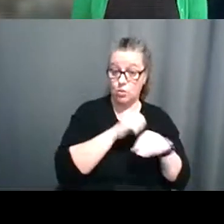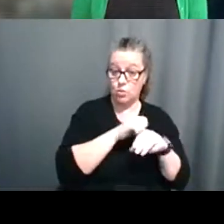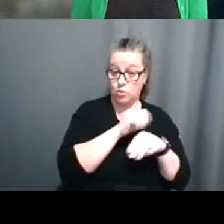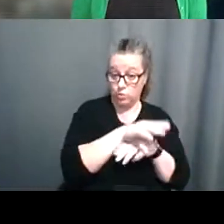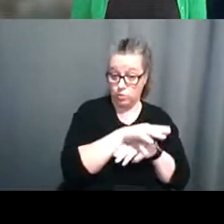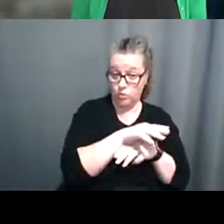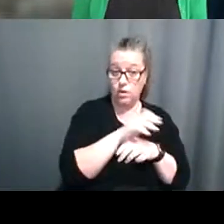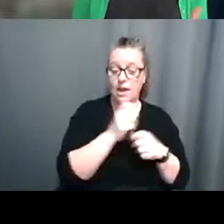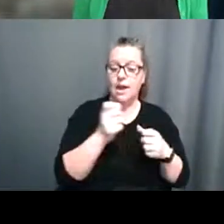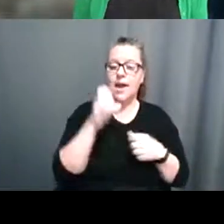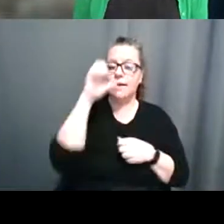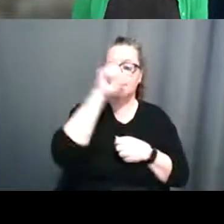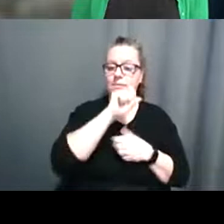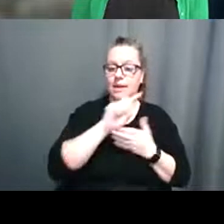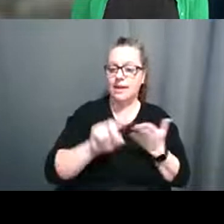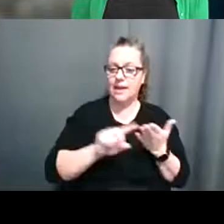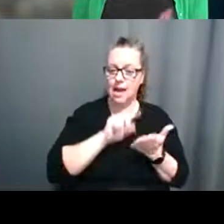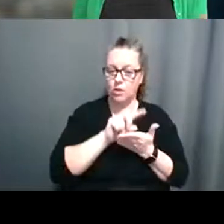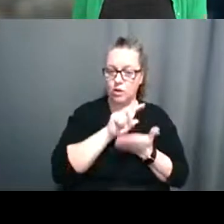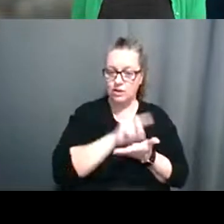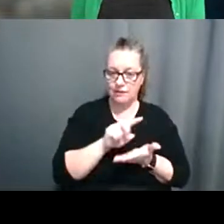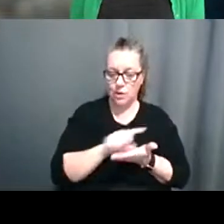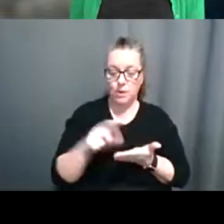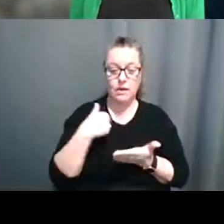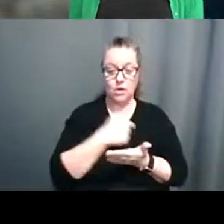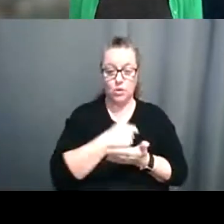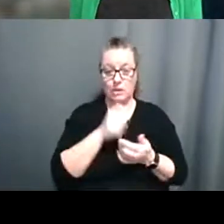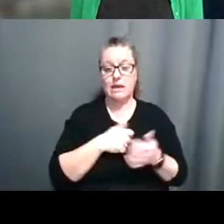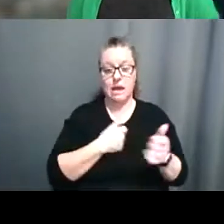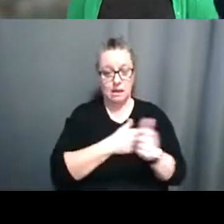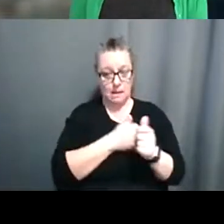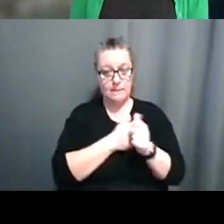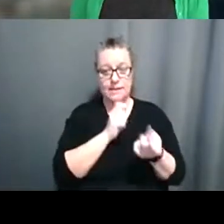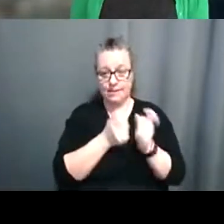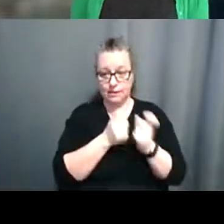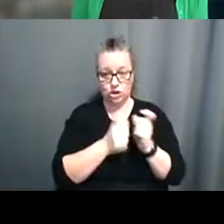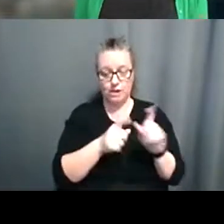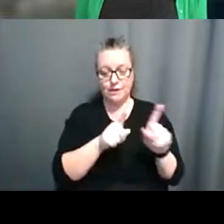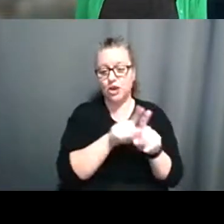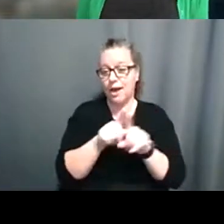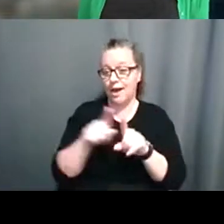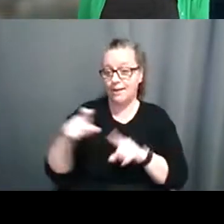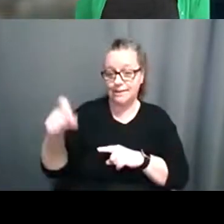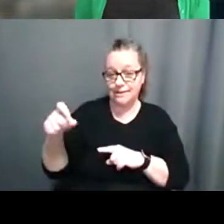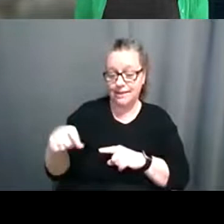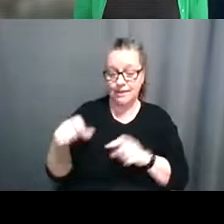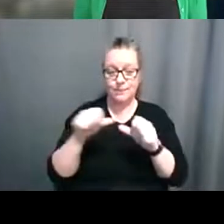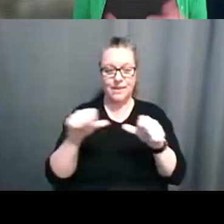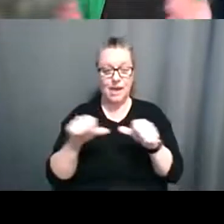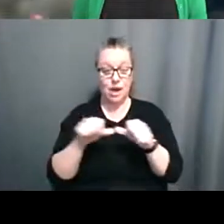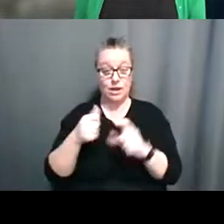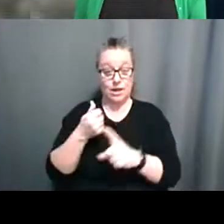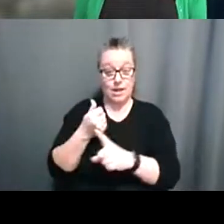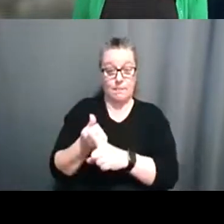hours per week, and we can go in and update and change this as needed. Area impacting, is it